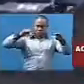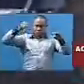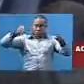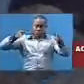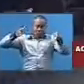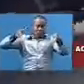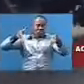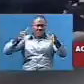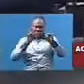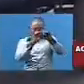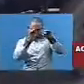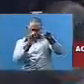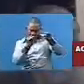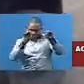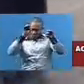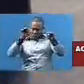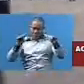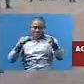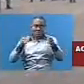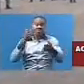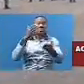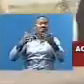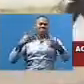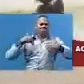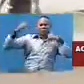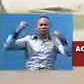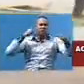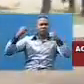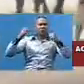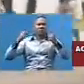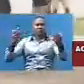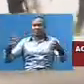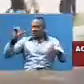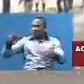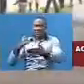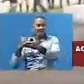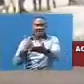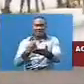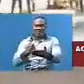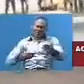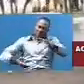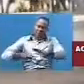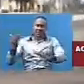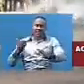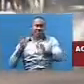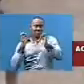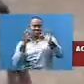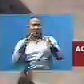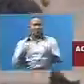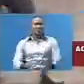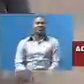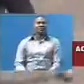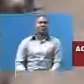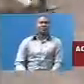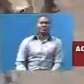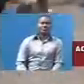They are designed to handle mass disorder, hostage negotiations and rescue, and to counter terrorism. The